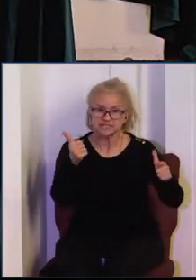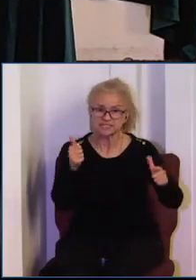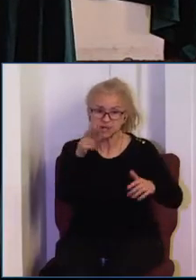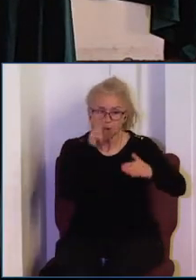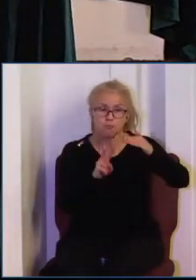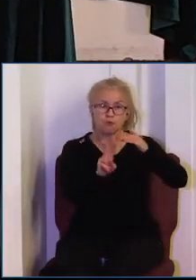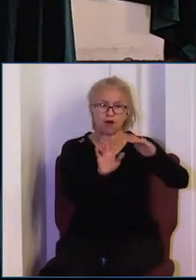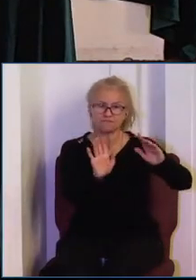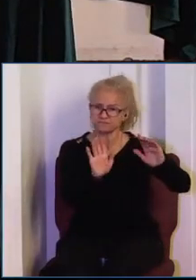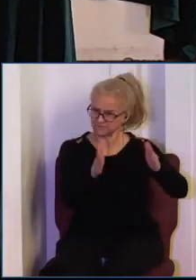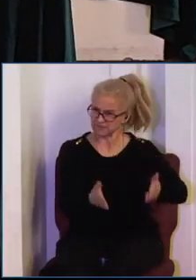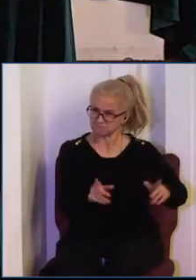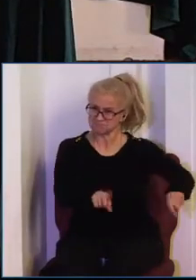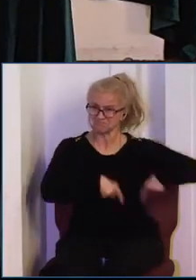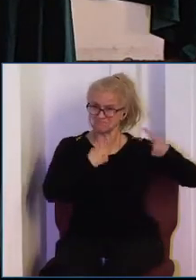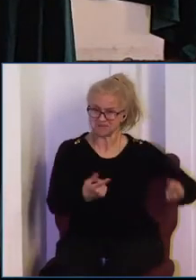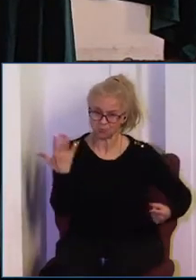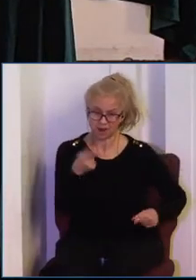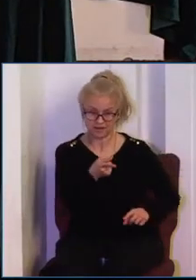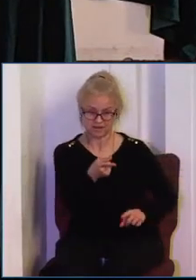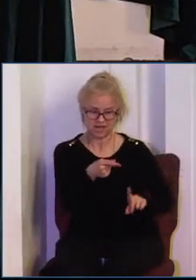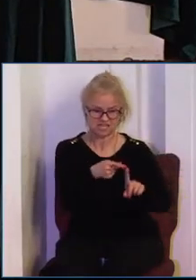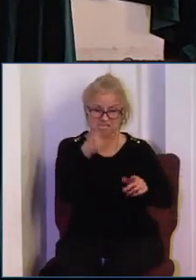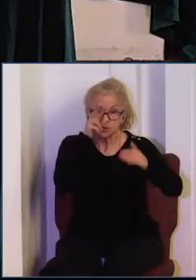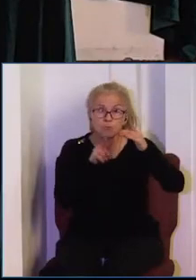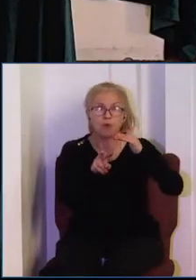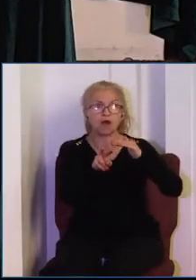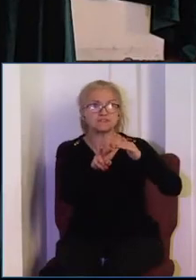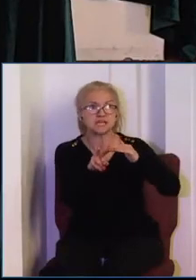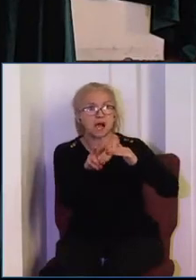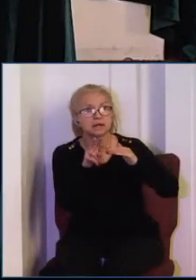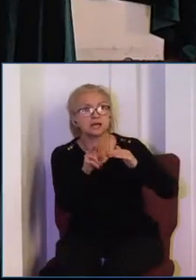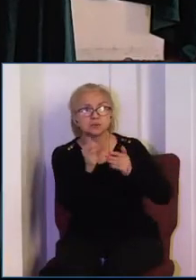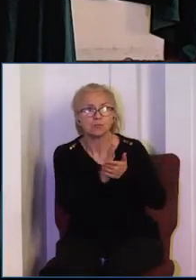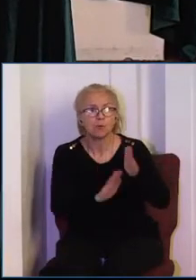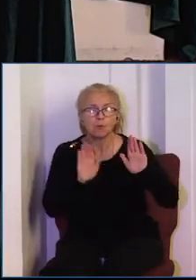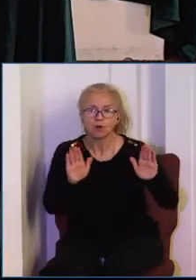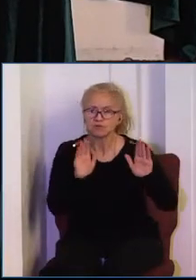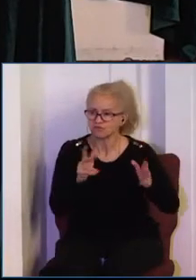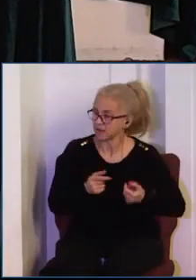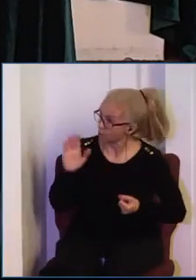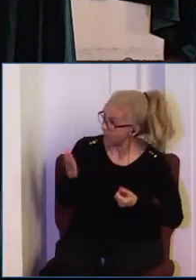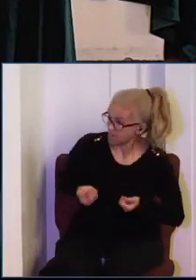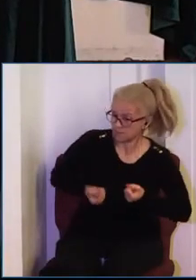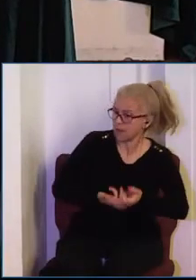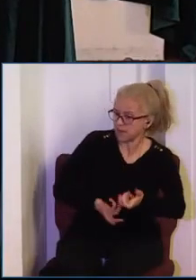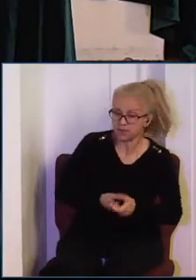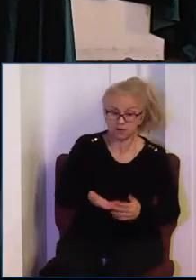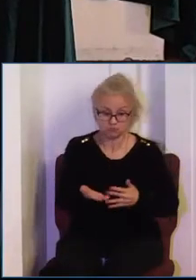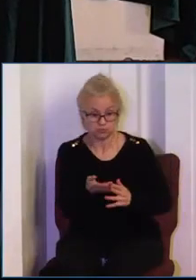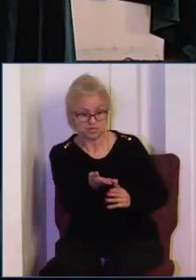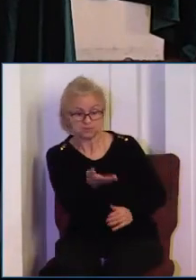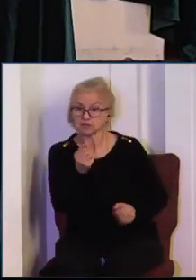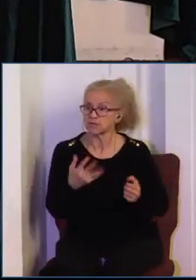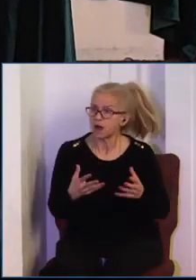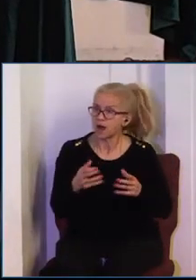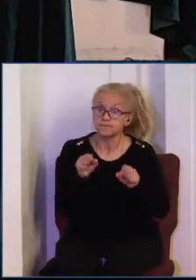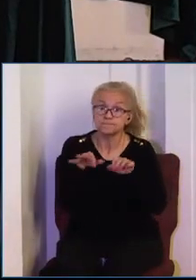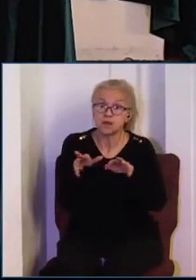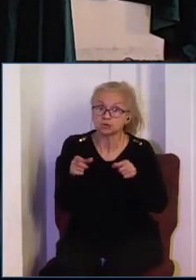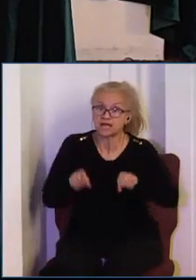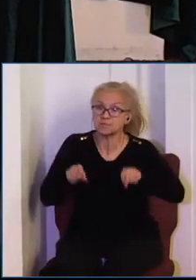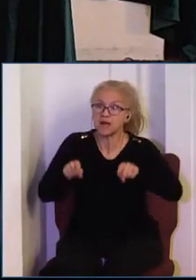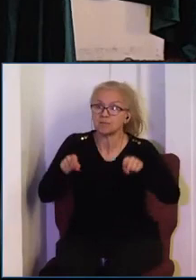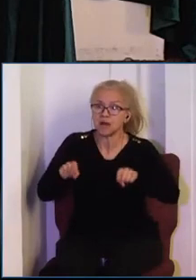prophet ever. Why? Because he prophesied some wonderful things, and through him a lot of miracles